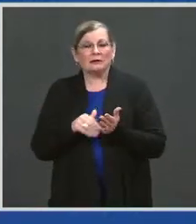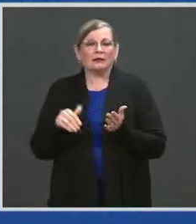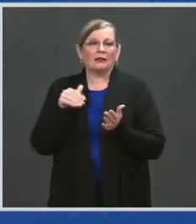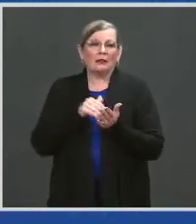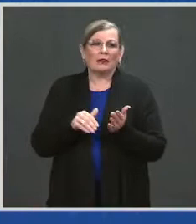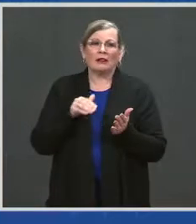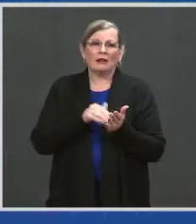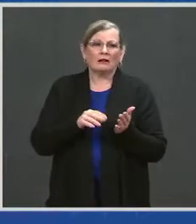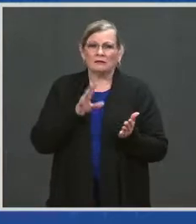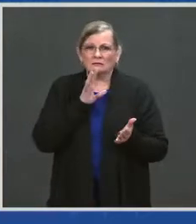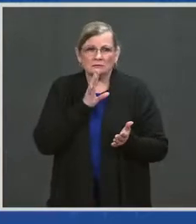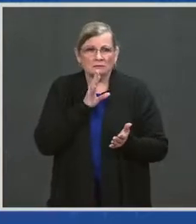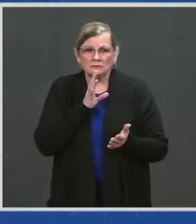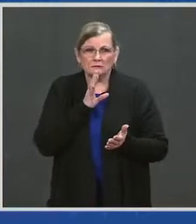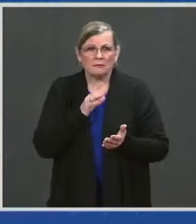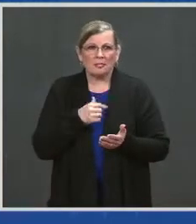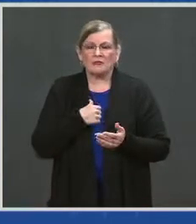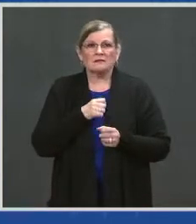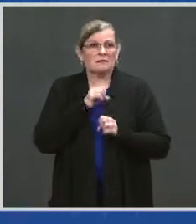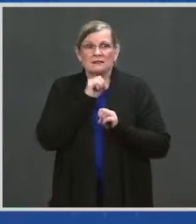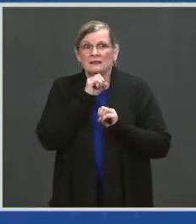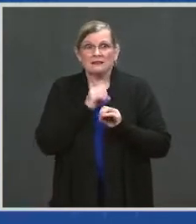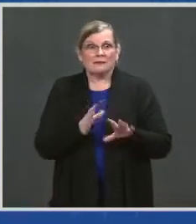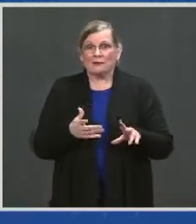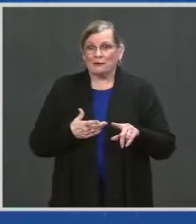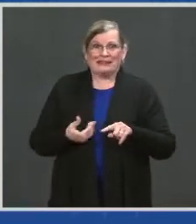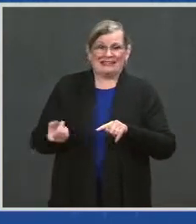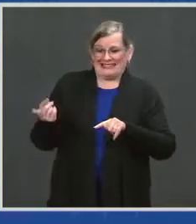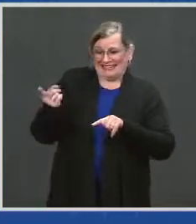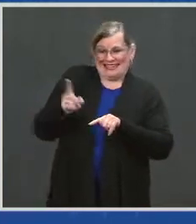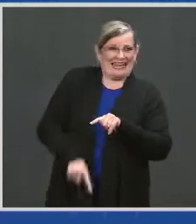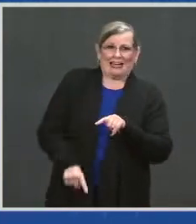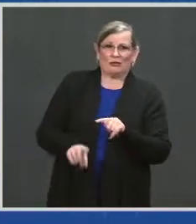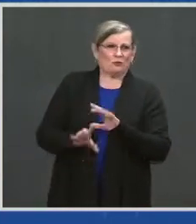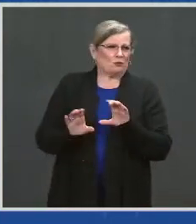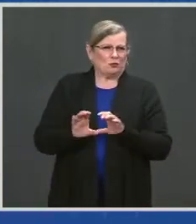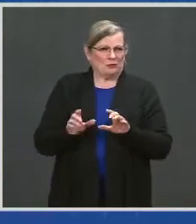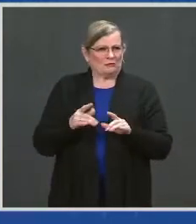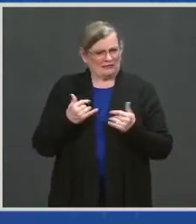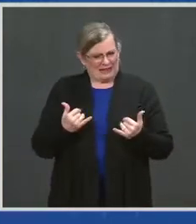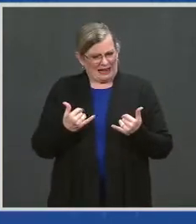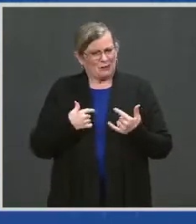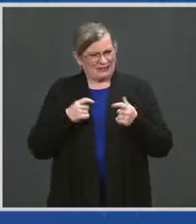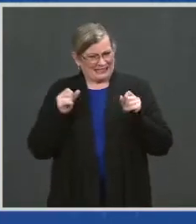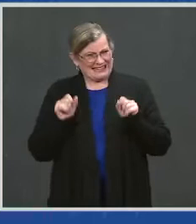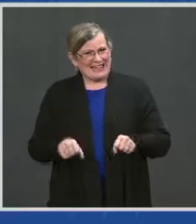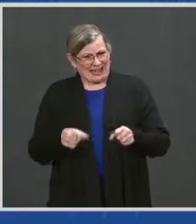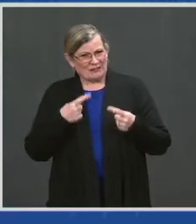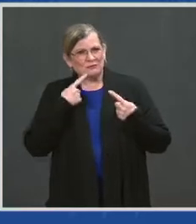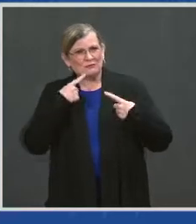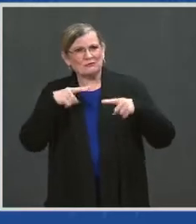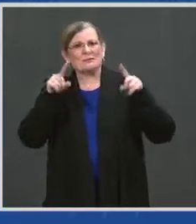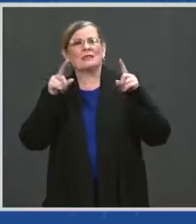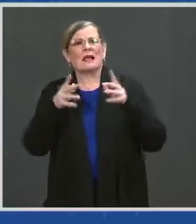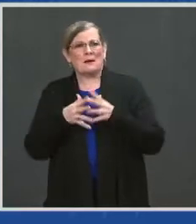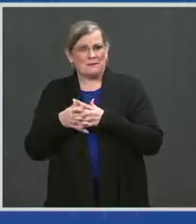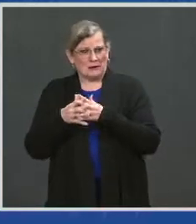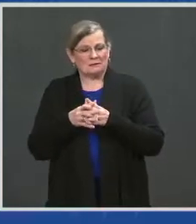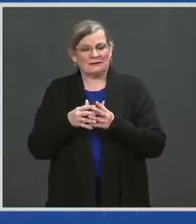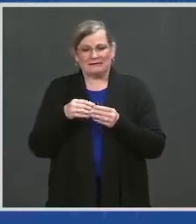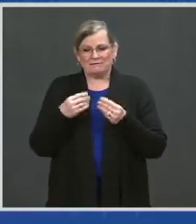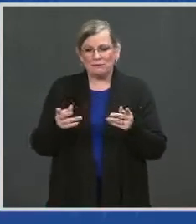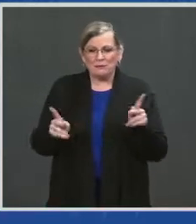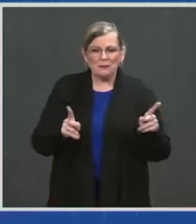we give them a chance. And the American Rescue Plan does precisely that for hard-working middle-class folks at